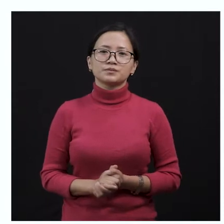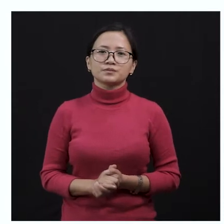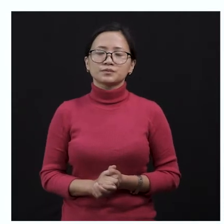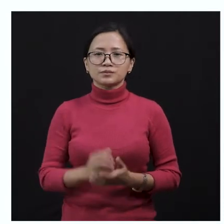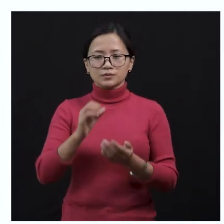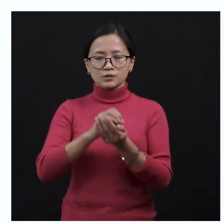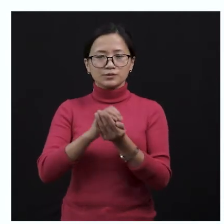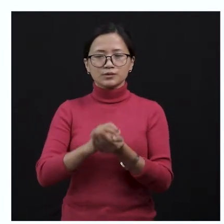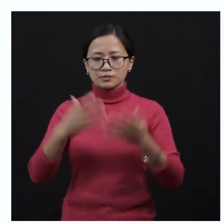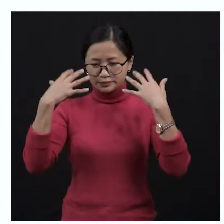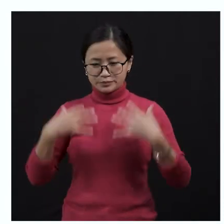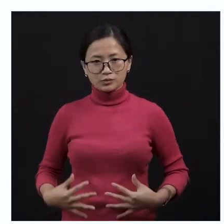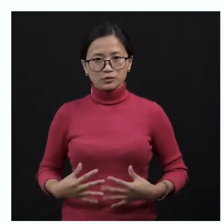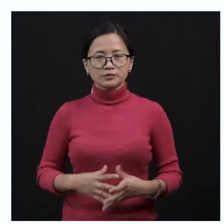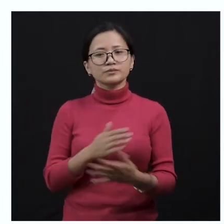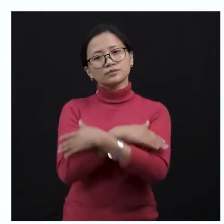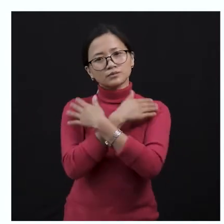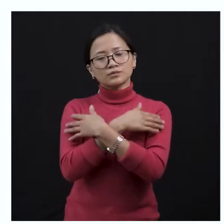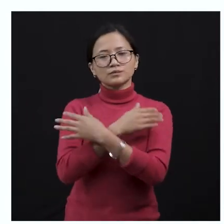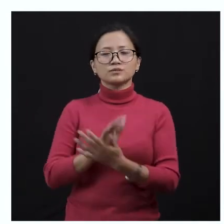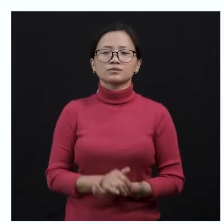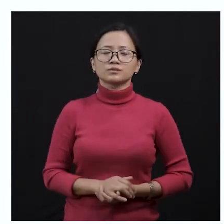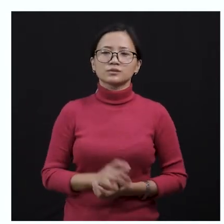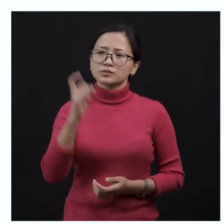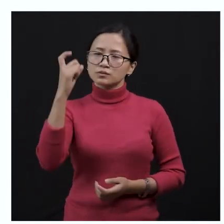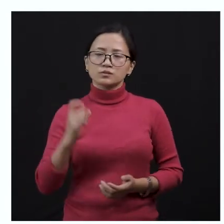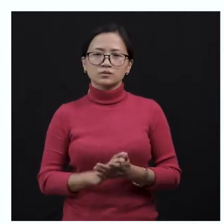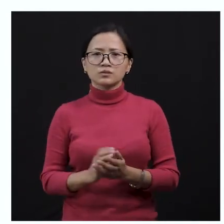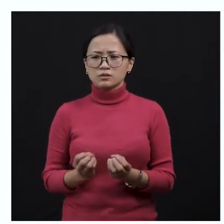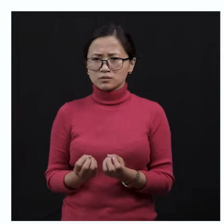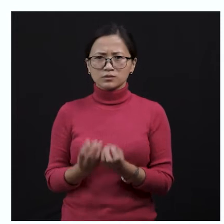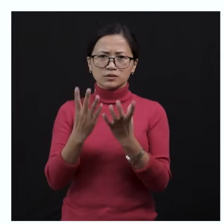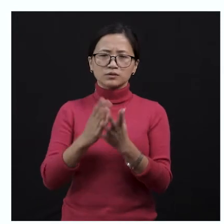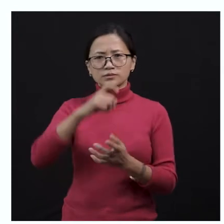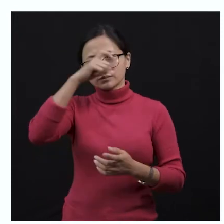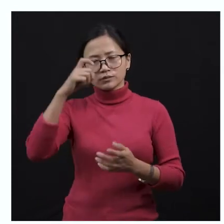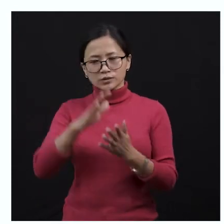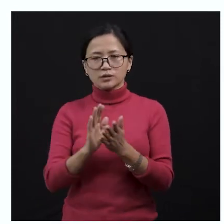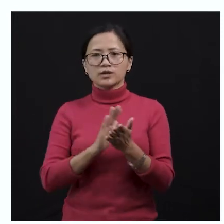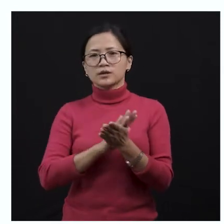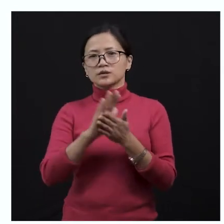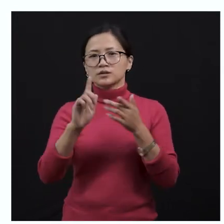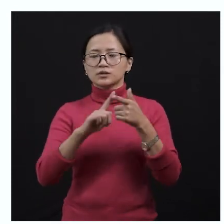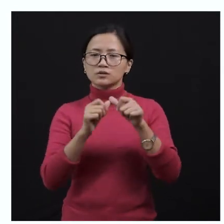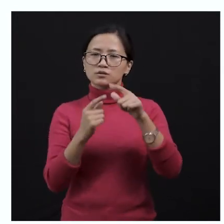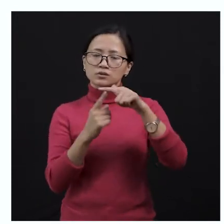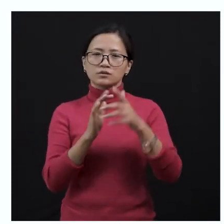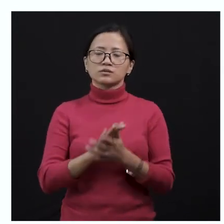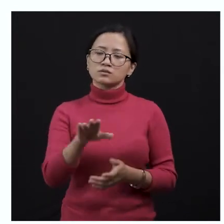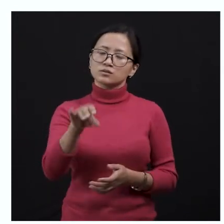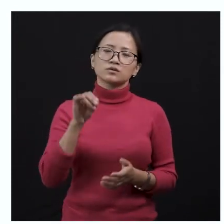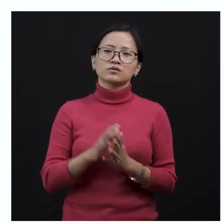Because it keeps our body warm. In order to cook, we need heat energy. And that we get